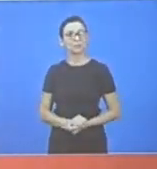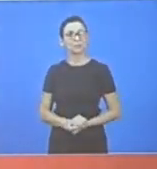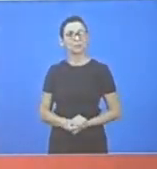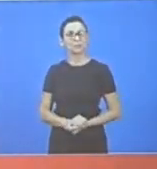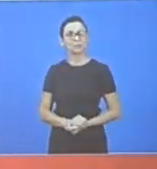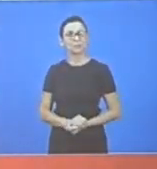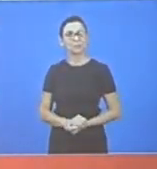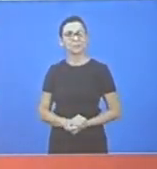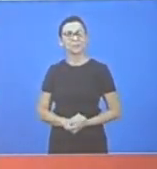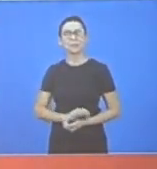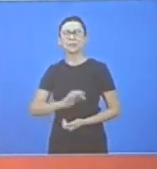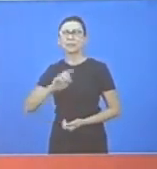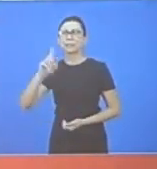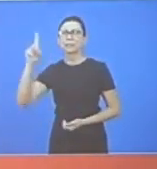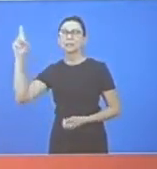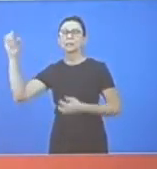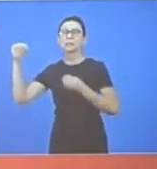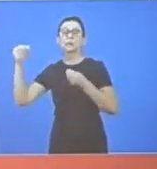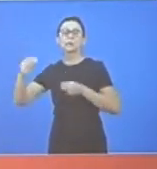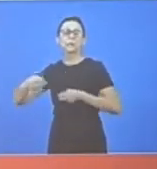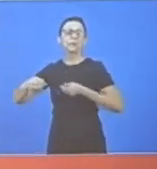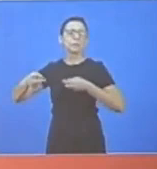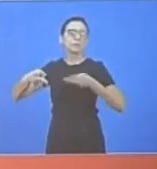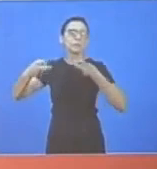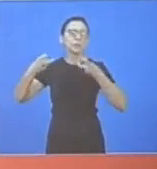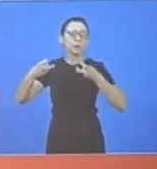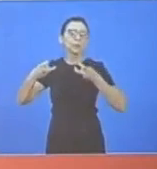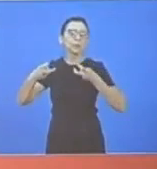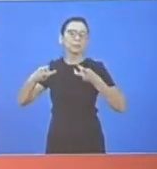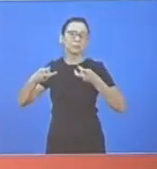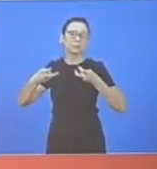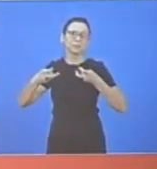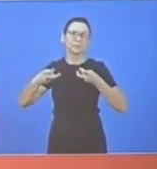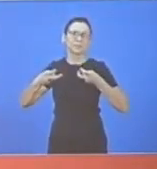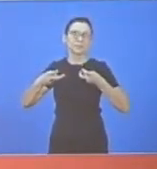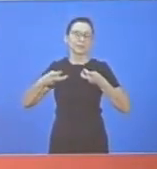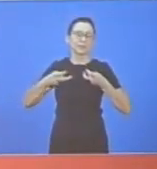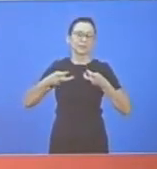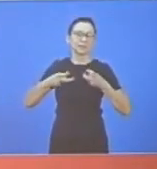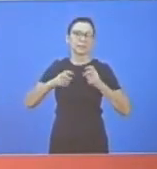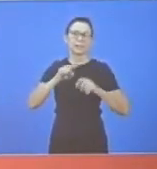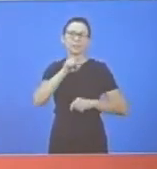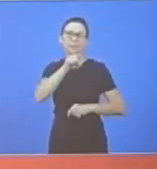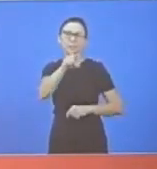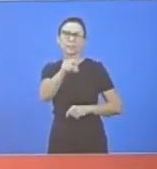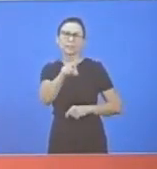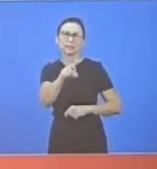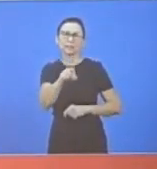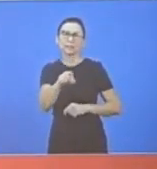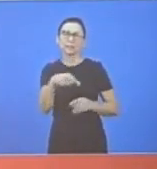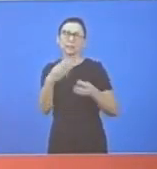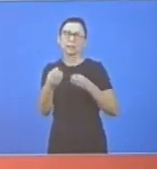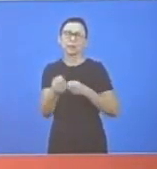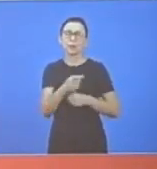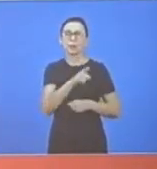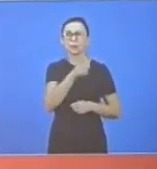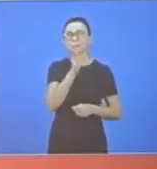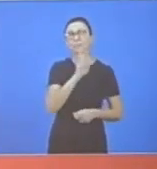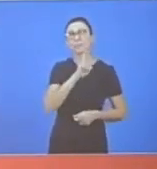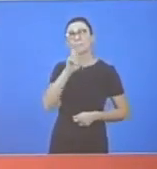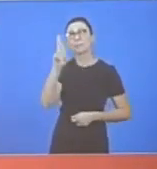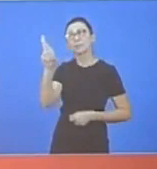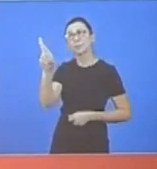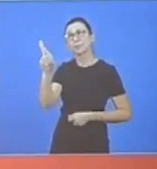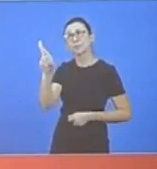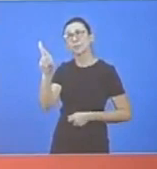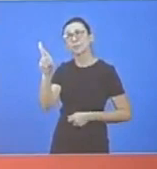how God can see us, the mankind, and how he addresses and how the